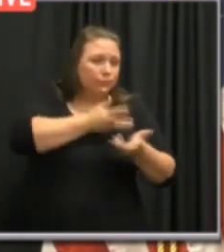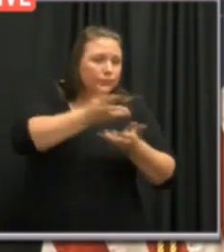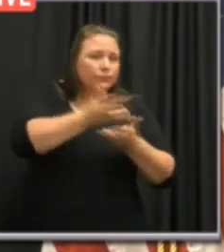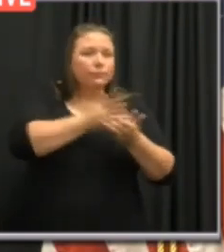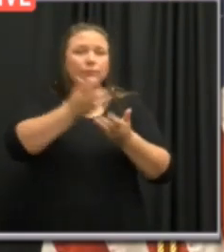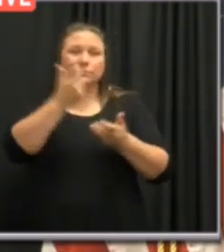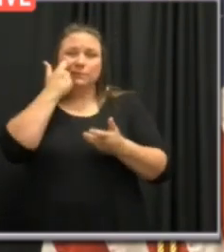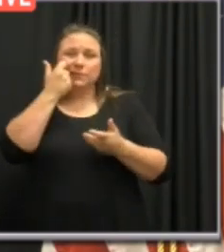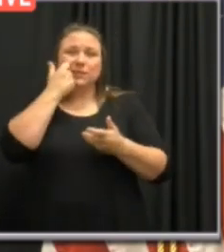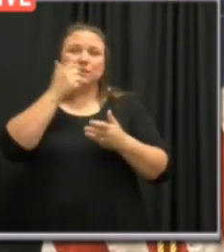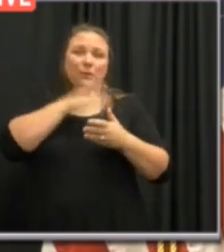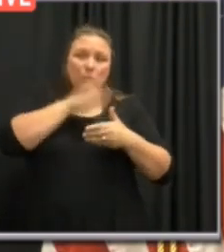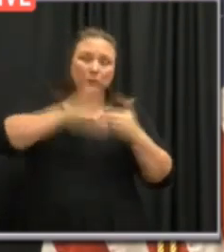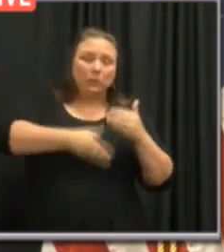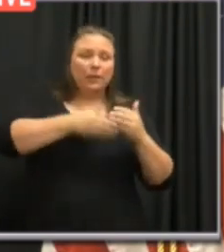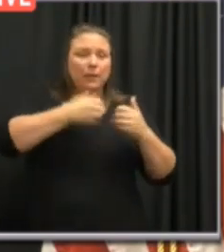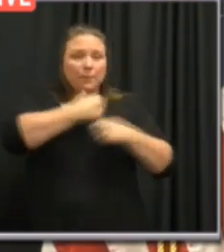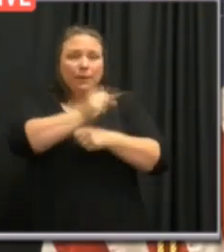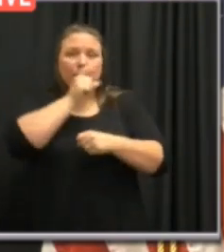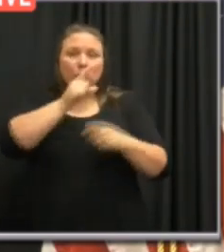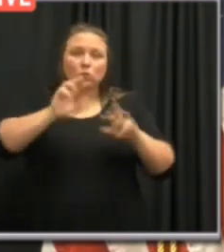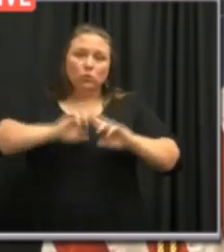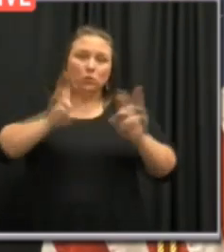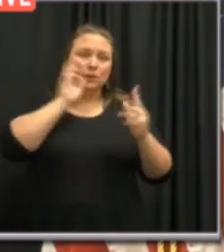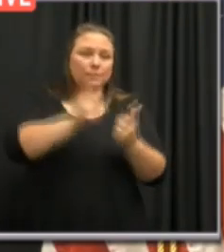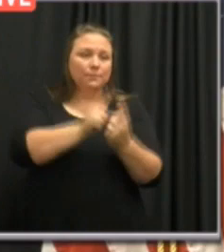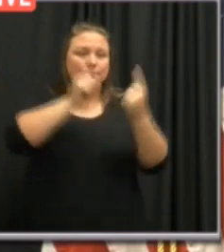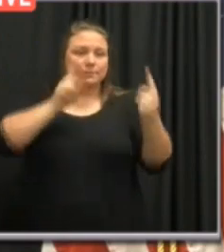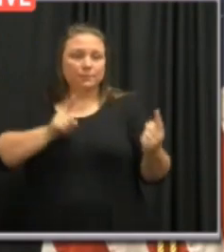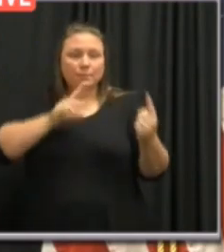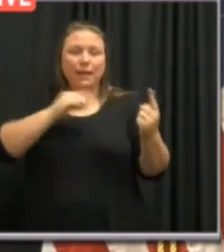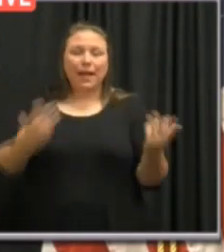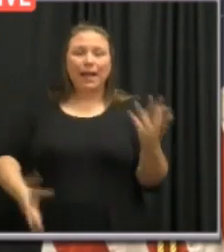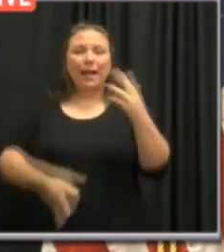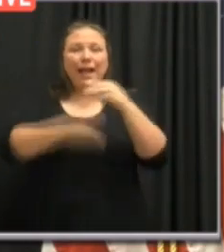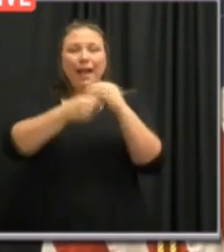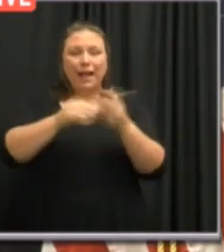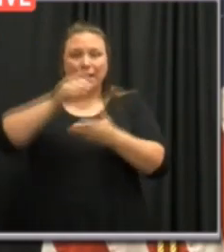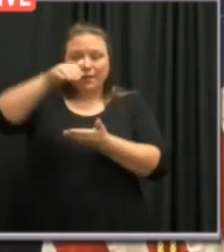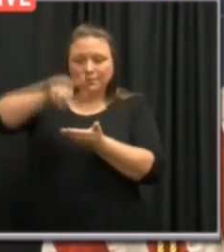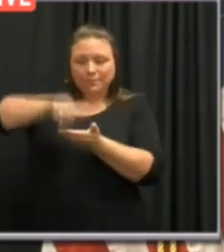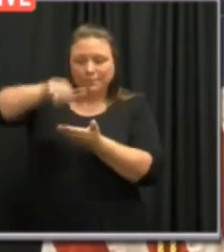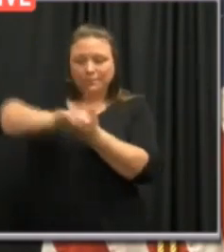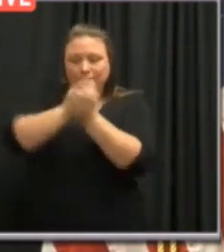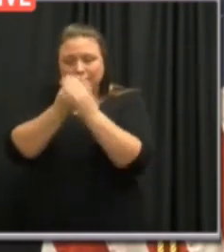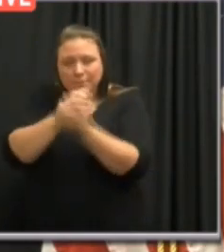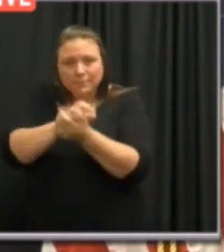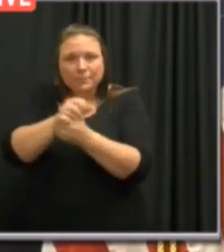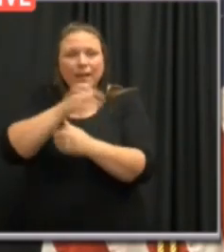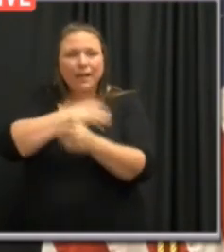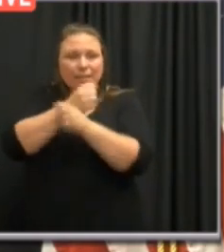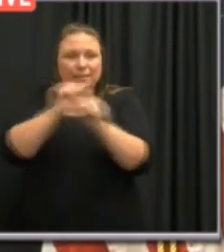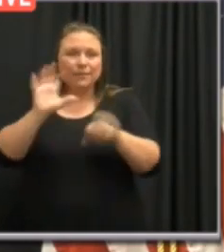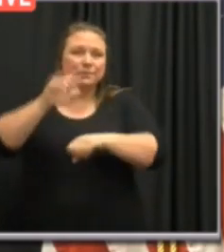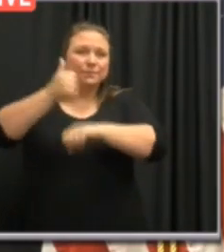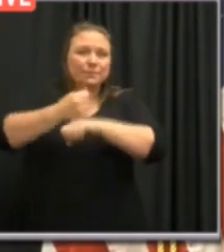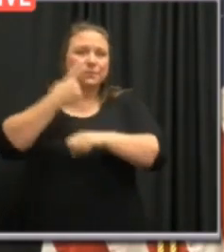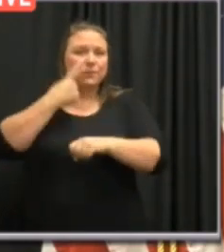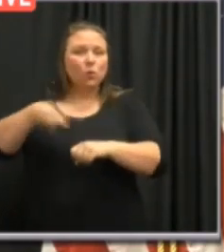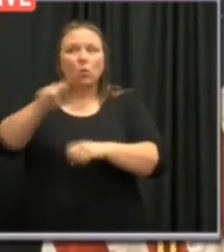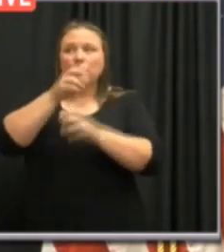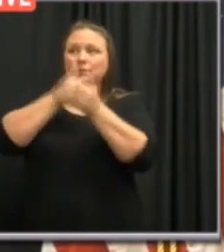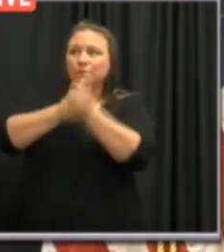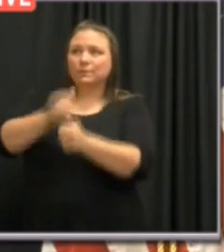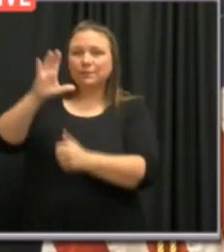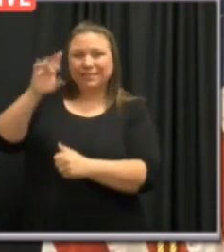that we are set up for social distancing, and we have enhanced sanitation and safety measures in place per set guidelines.